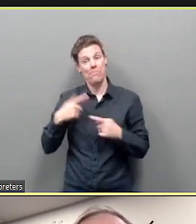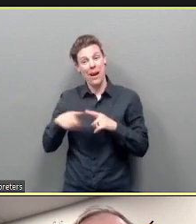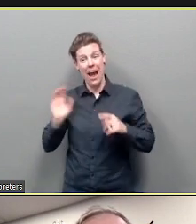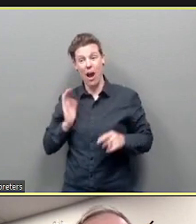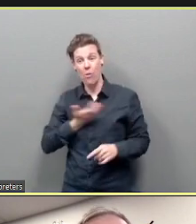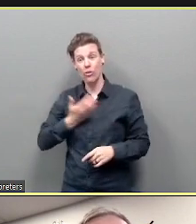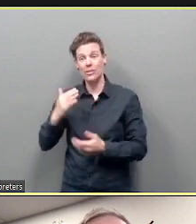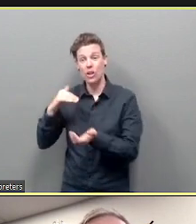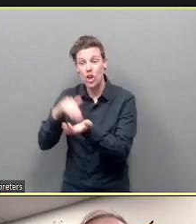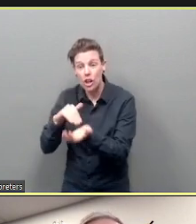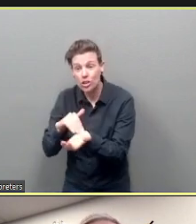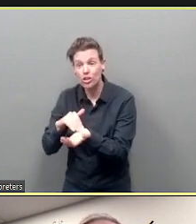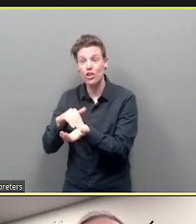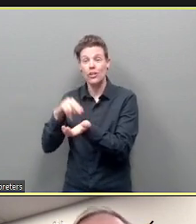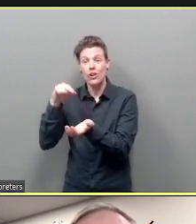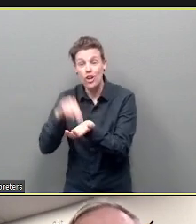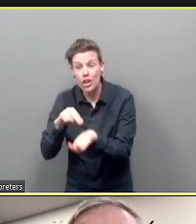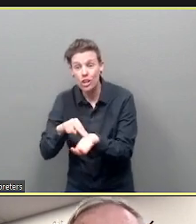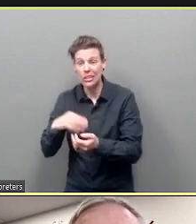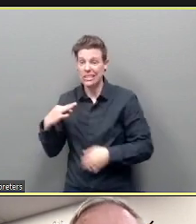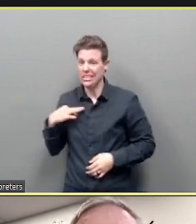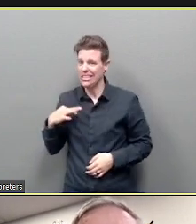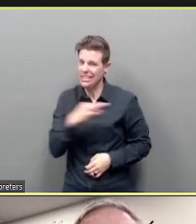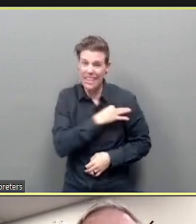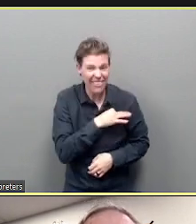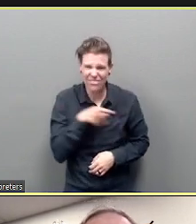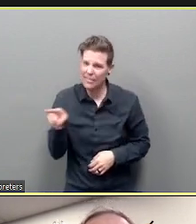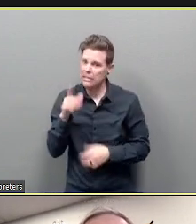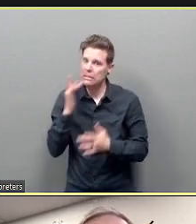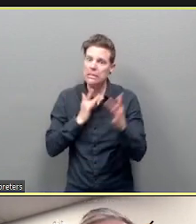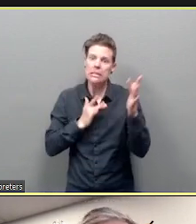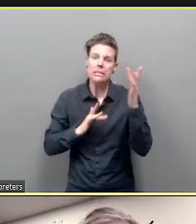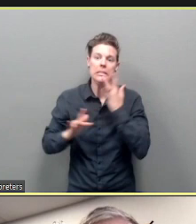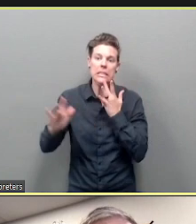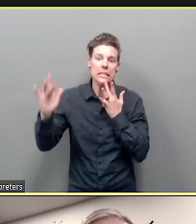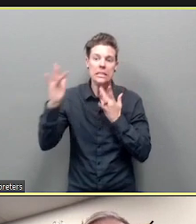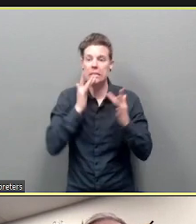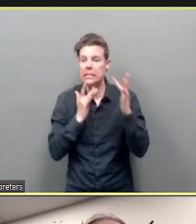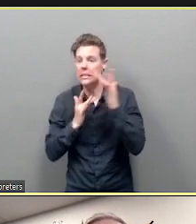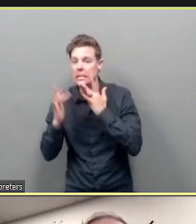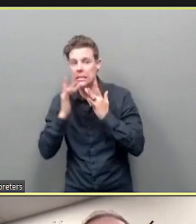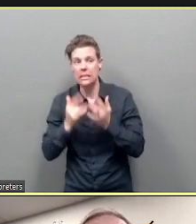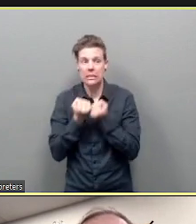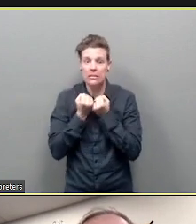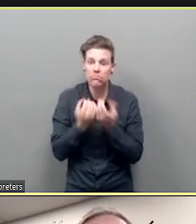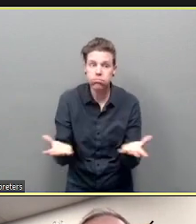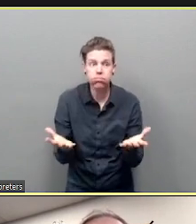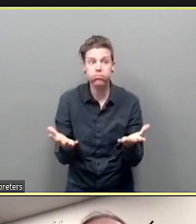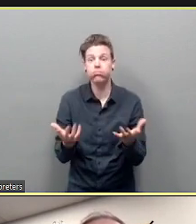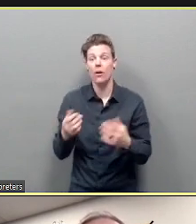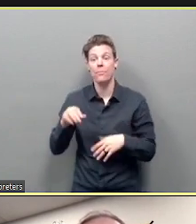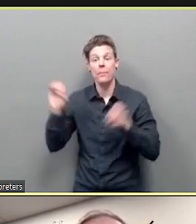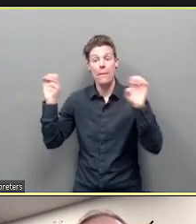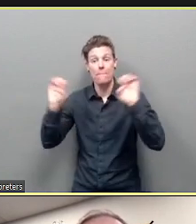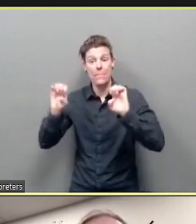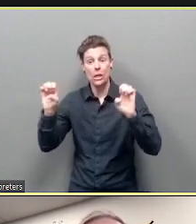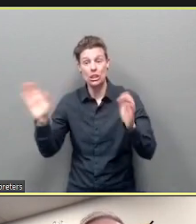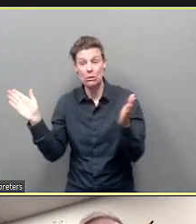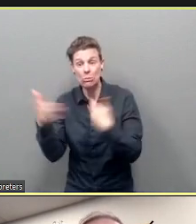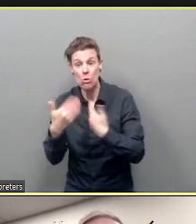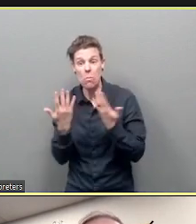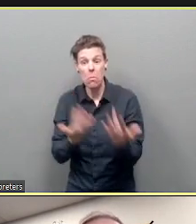struggling getting the work done, still have long emergency room waits. and delays in